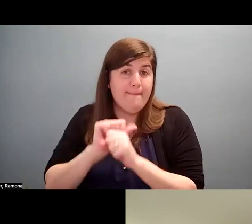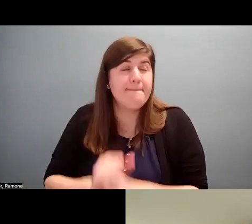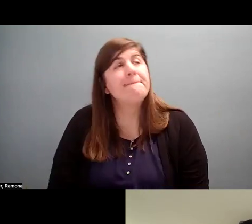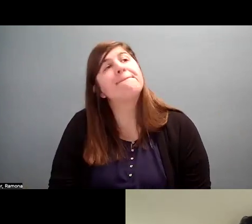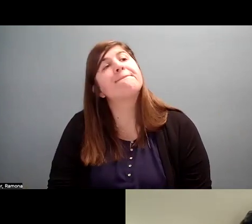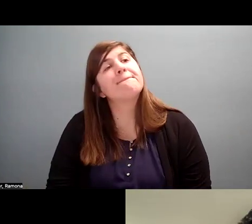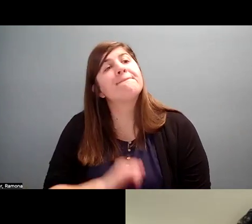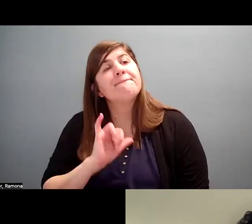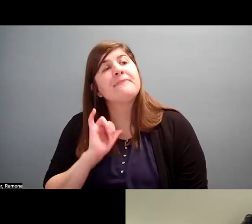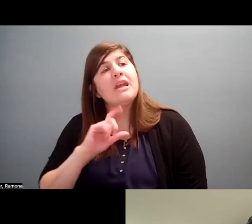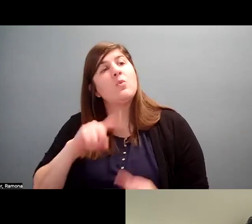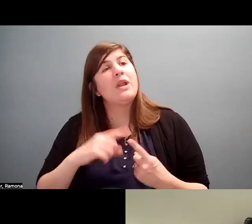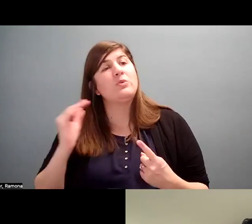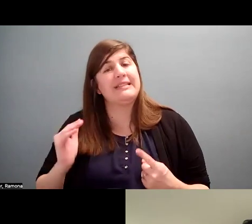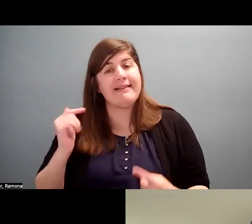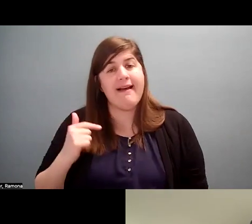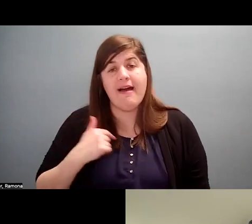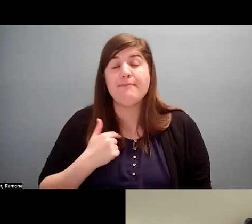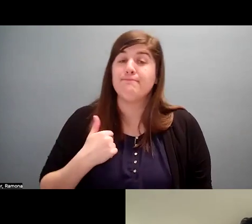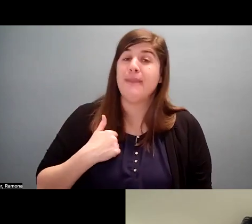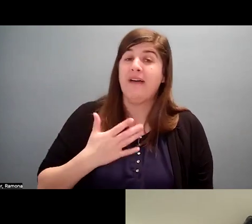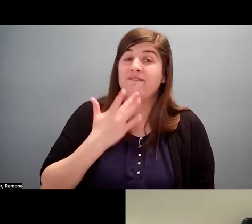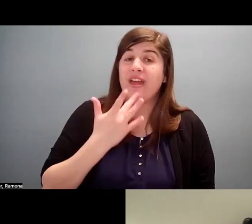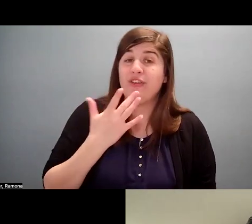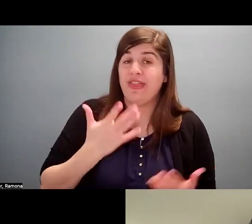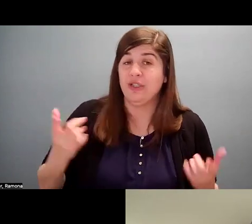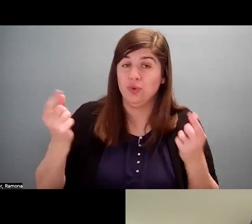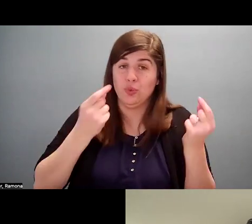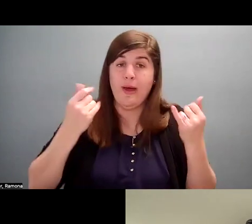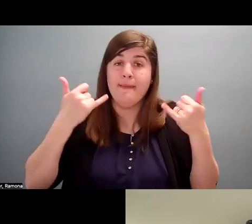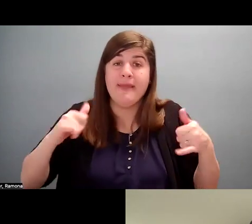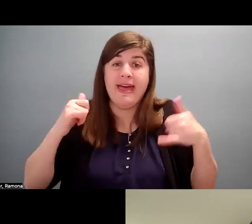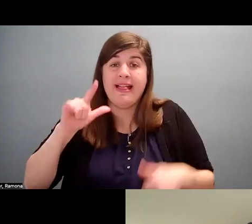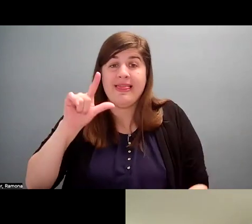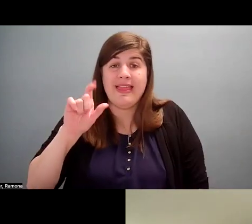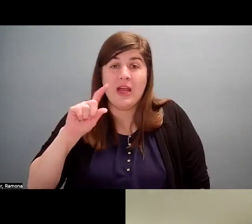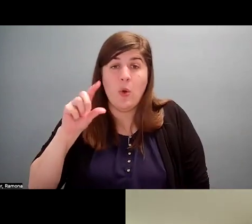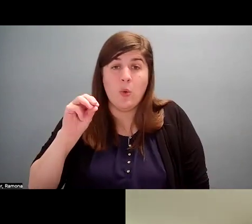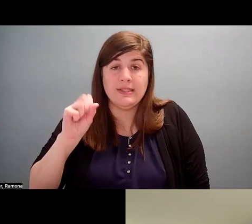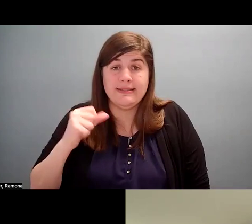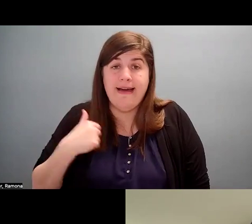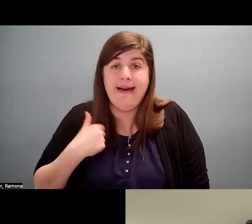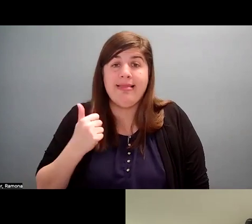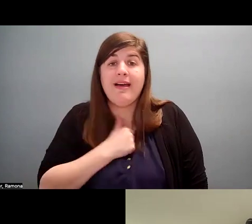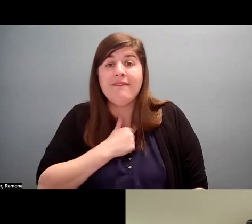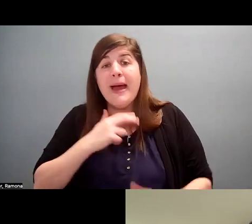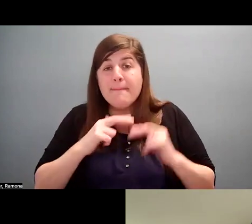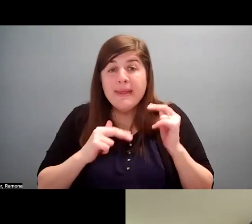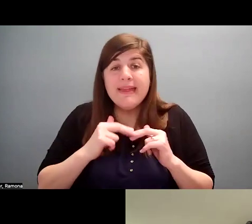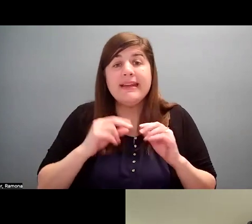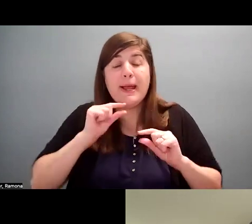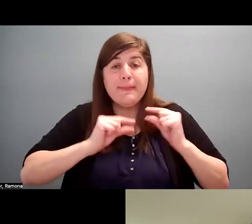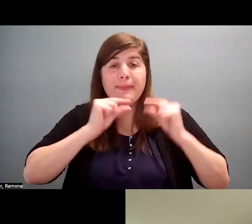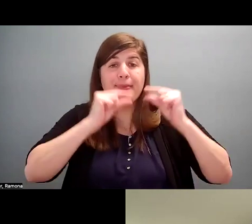think when I was a kid, I loved, so my favorite thing to do when I was a kid was playing with Legos. I loved building things, and I think that's